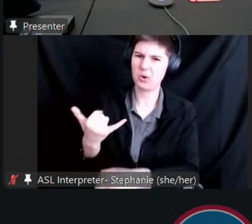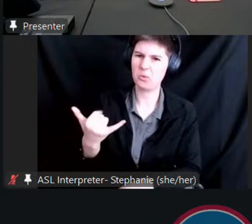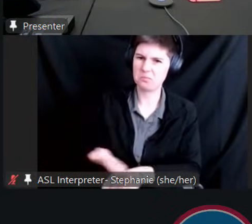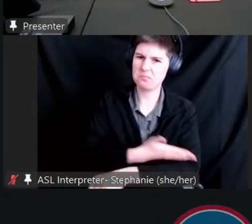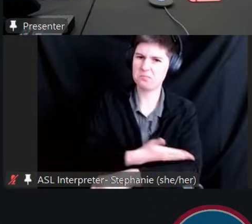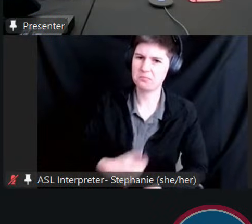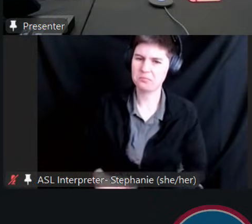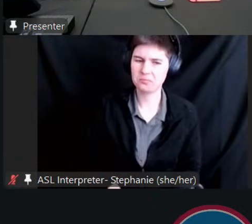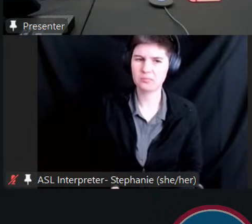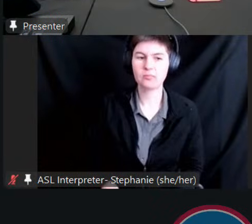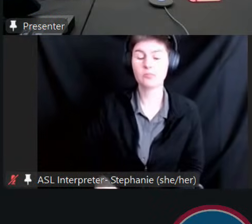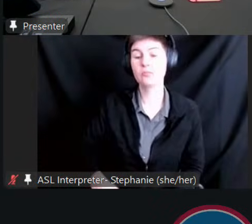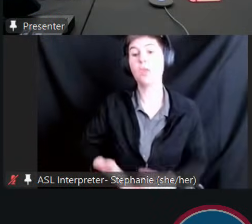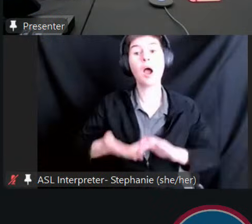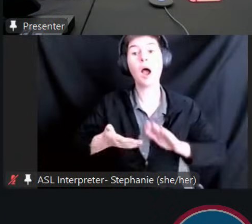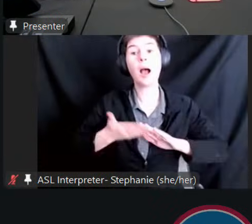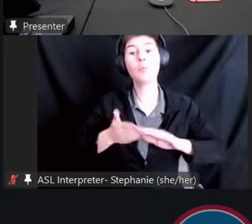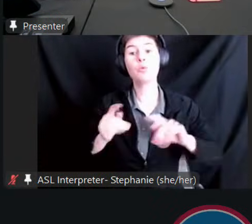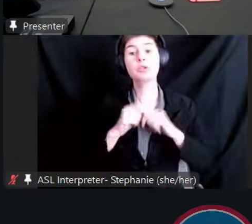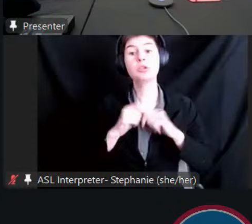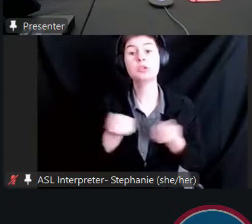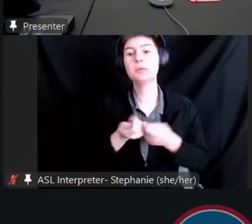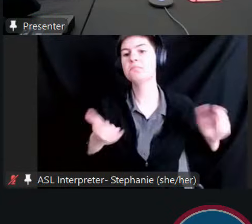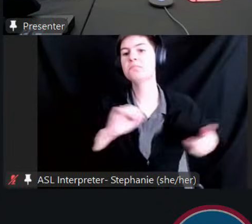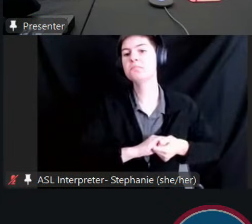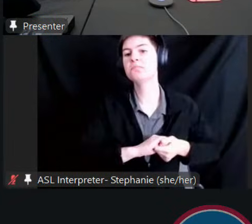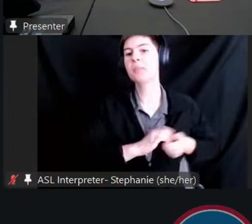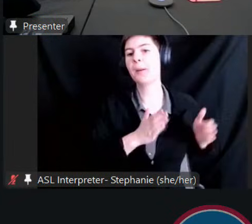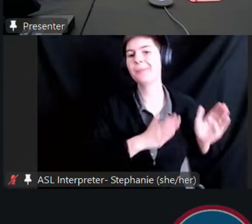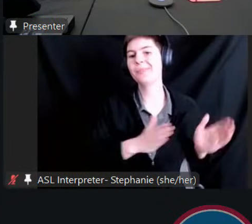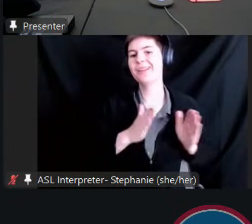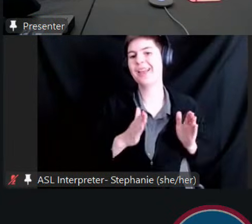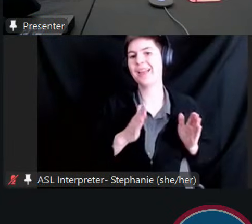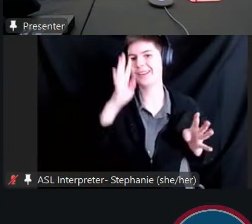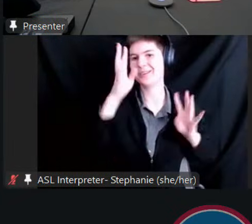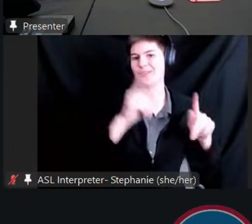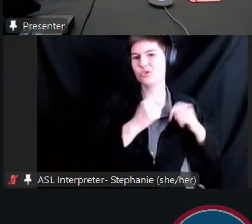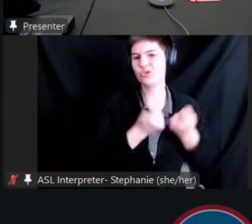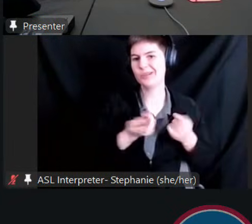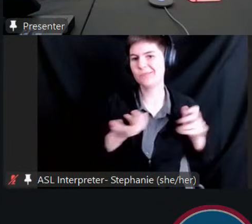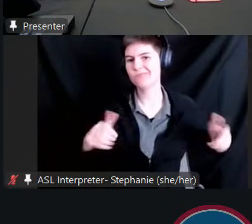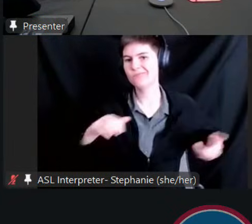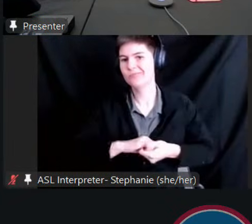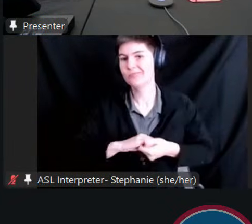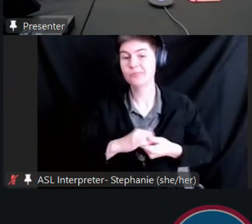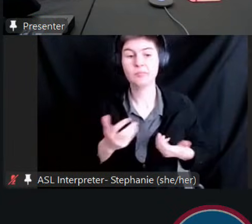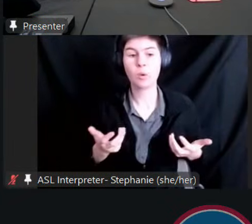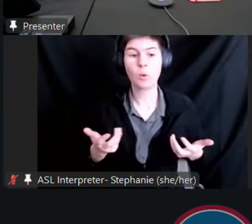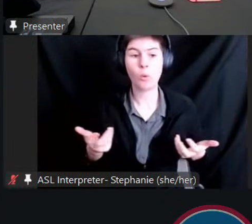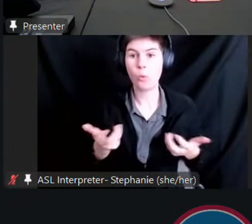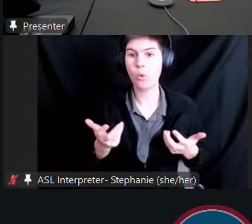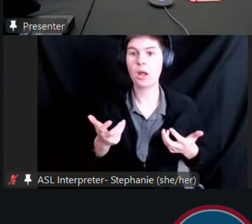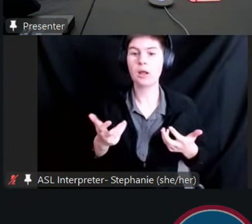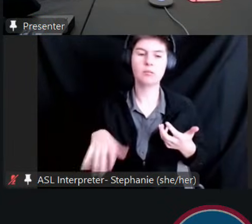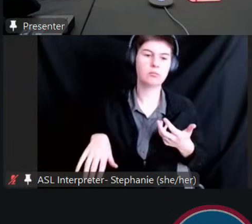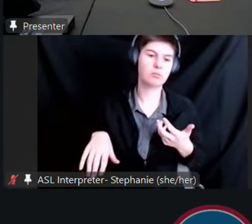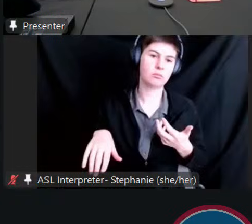also working with planning and innovation to launch a disruption management tool. What that